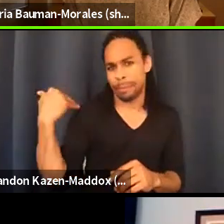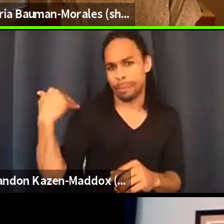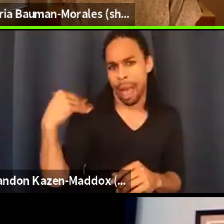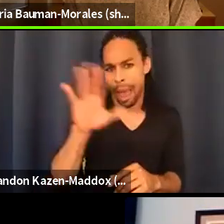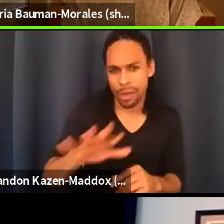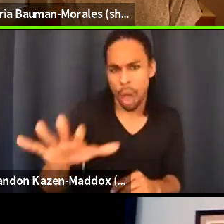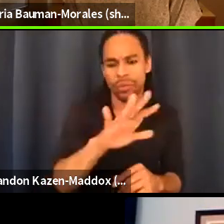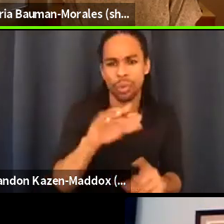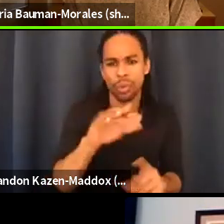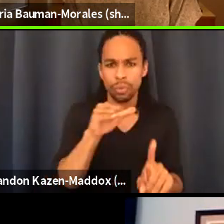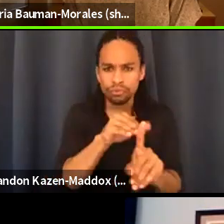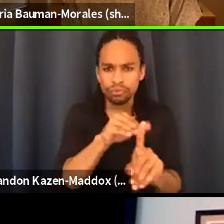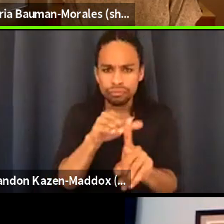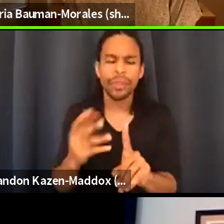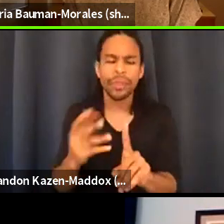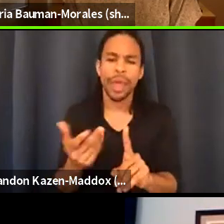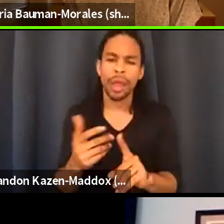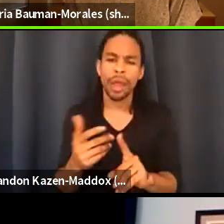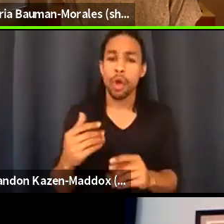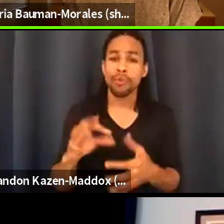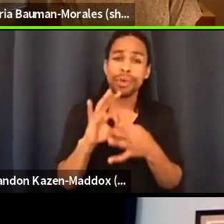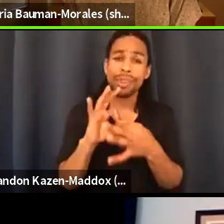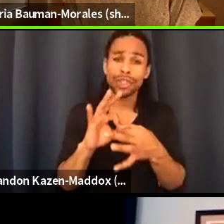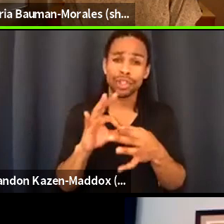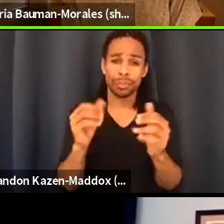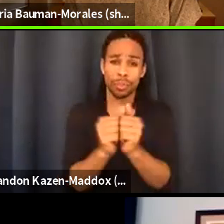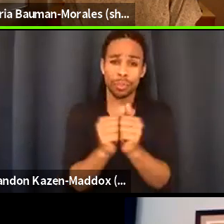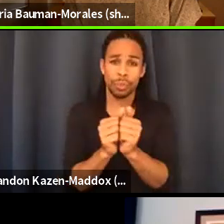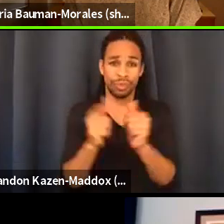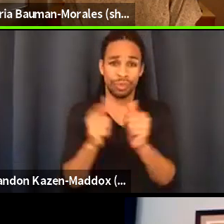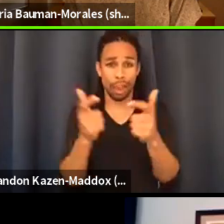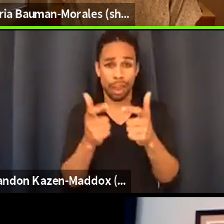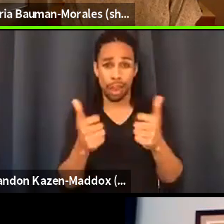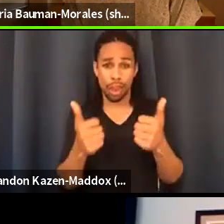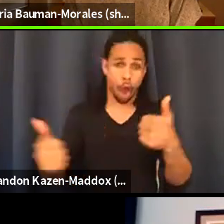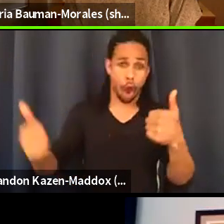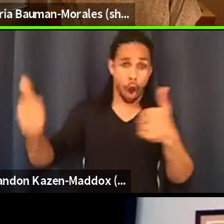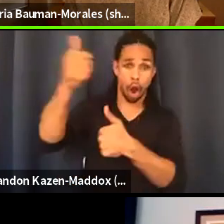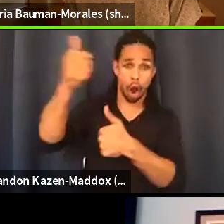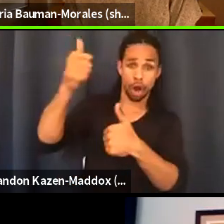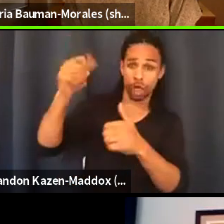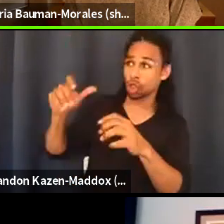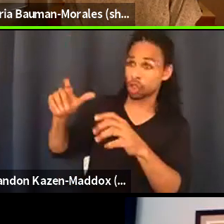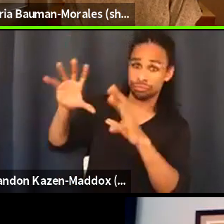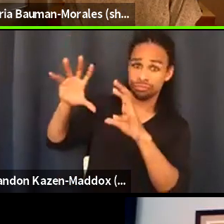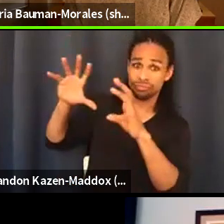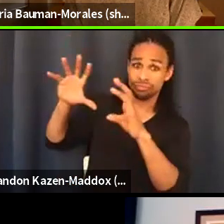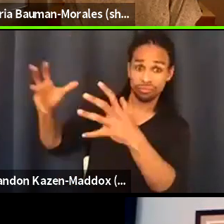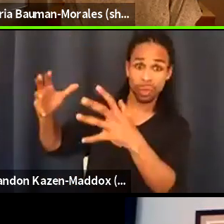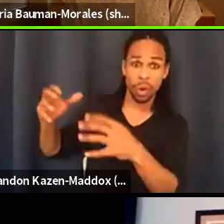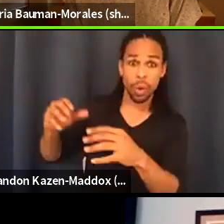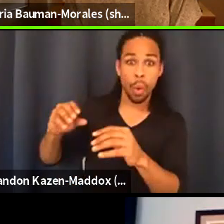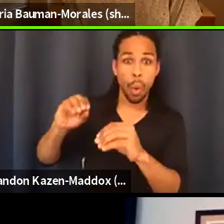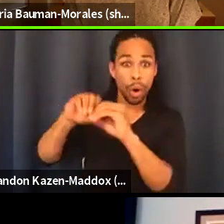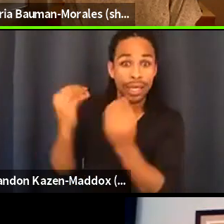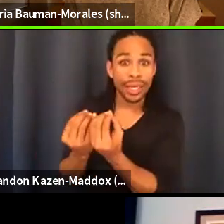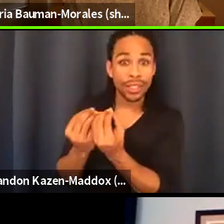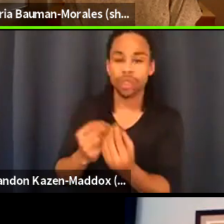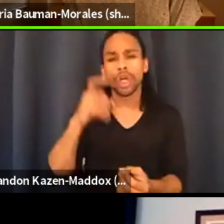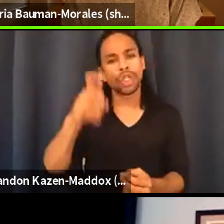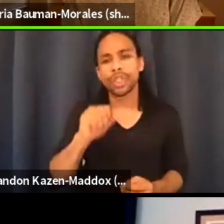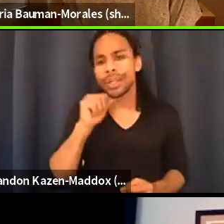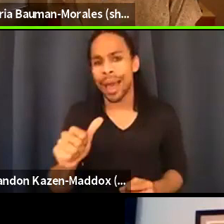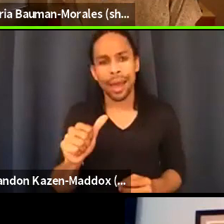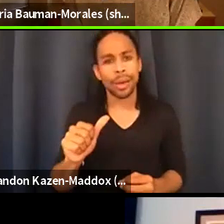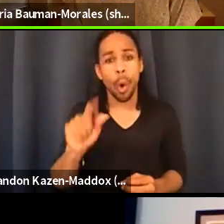are the privilege of a precious few of us artists. And so a lot of the practices that we're talking about perhaps are